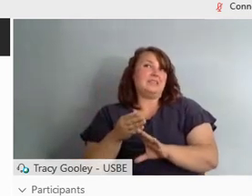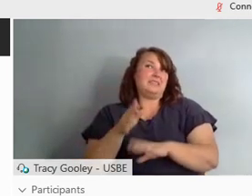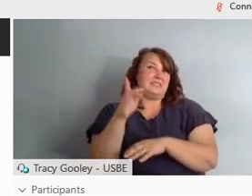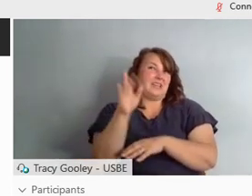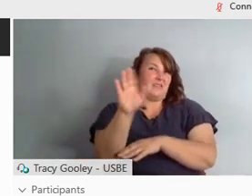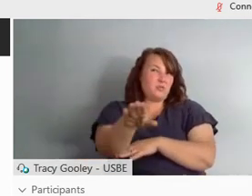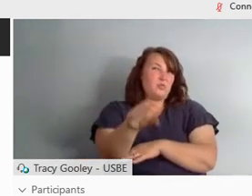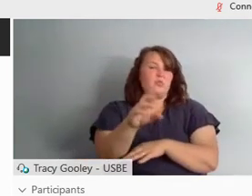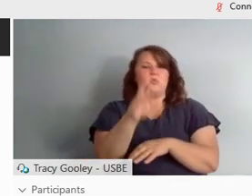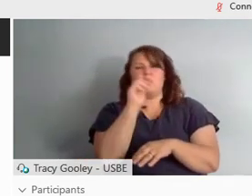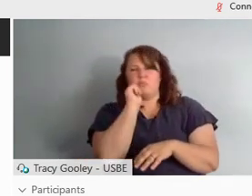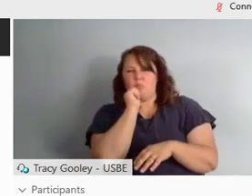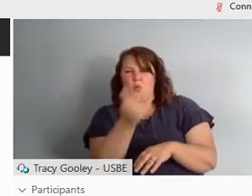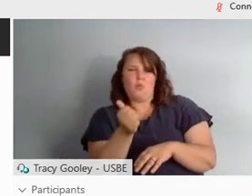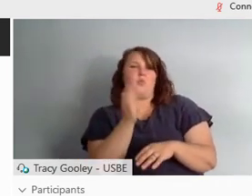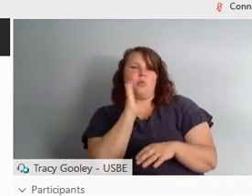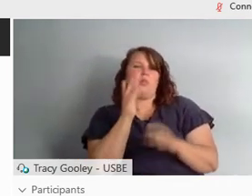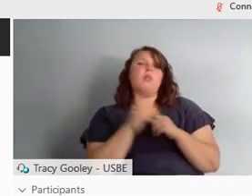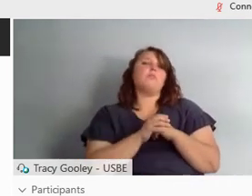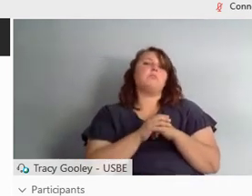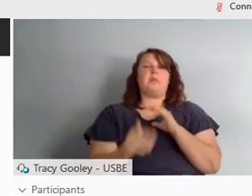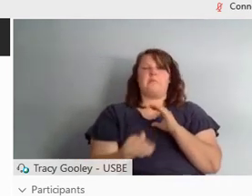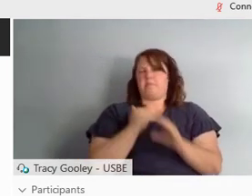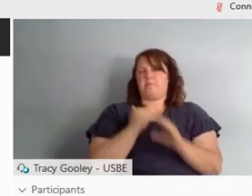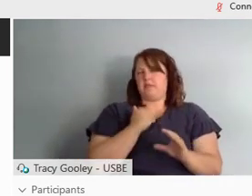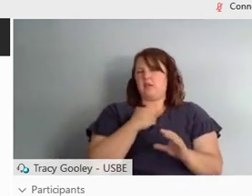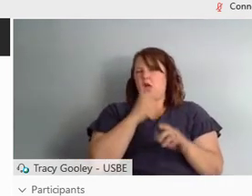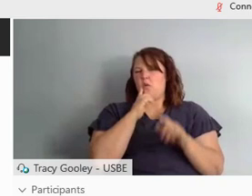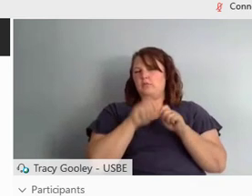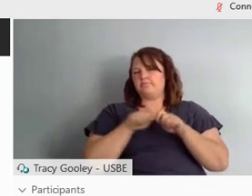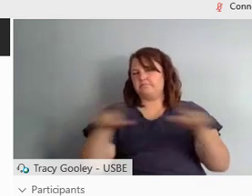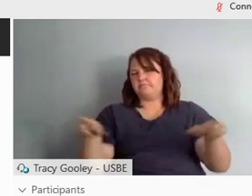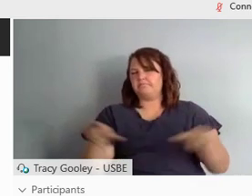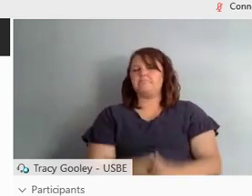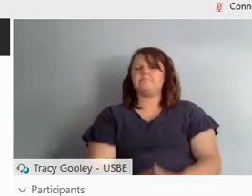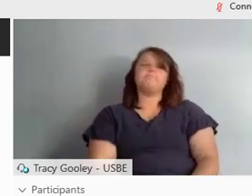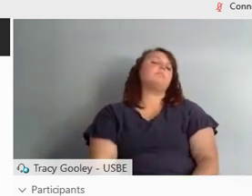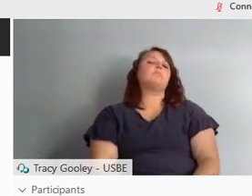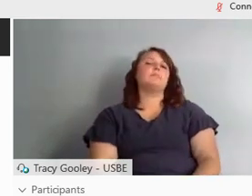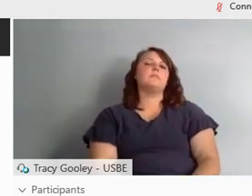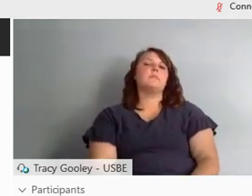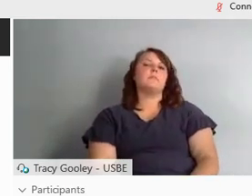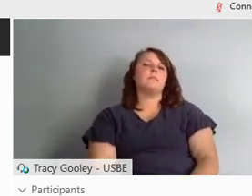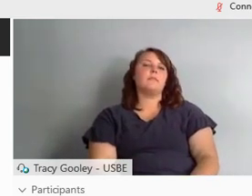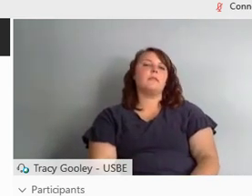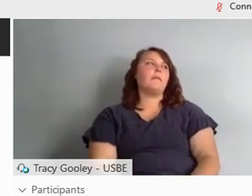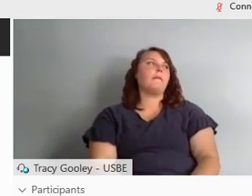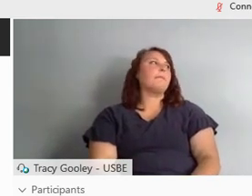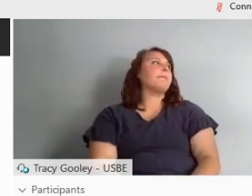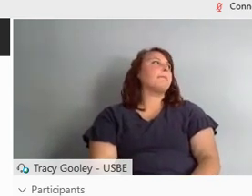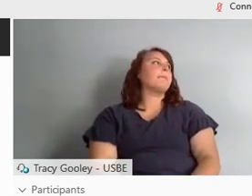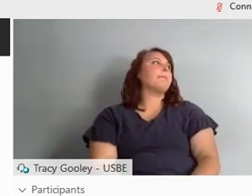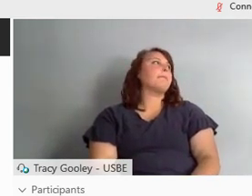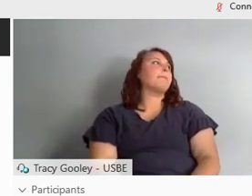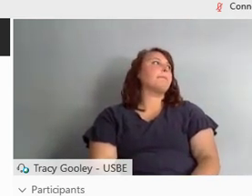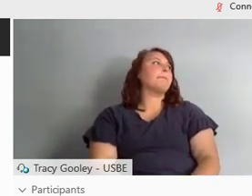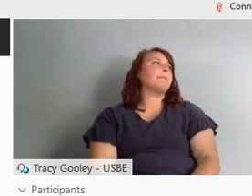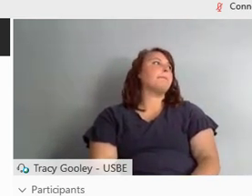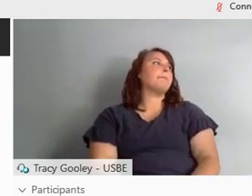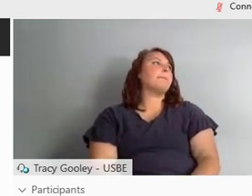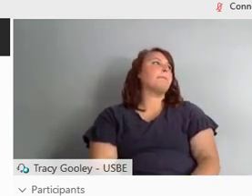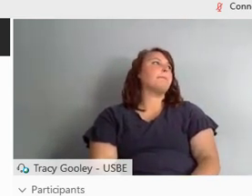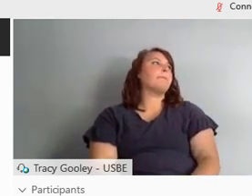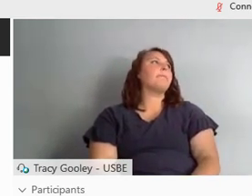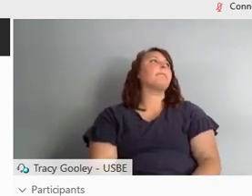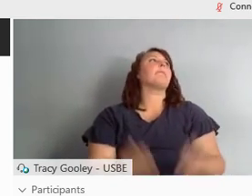today or tomorrow. But you'll shoot me an email and I can get these materials emailed off to you. Okay,